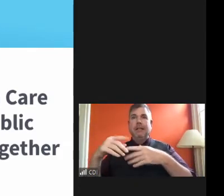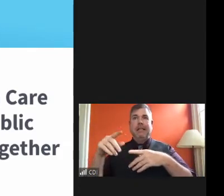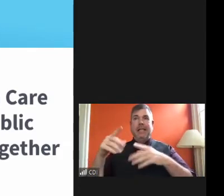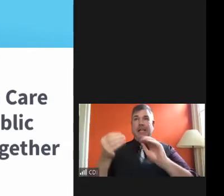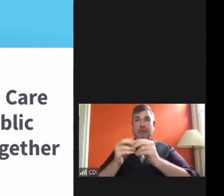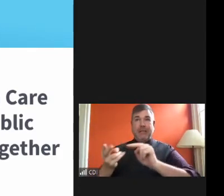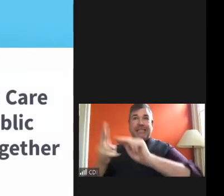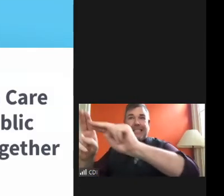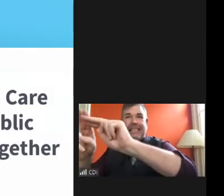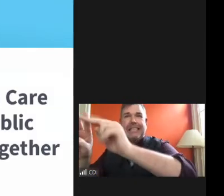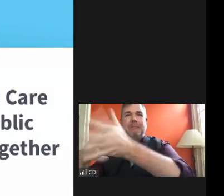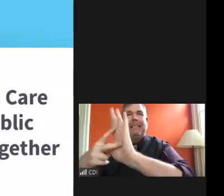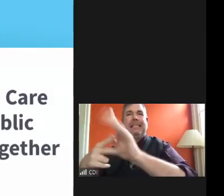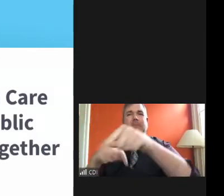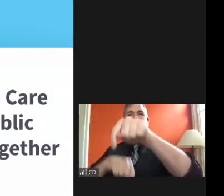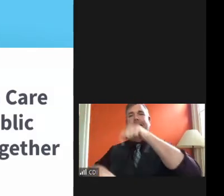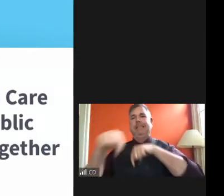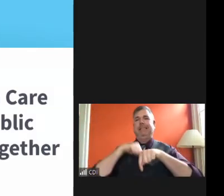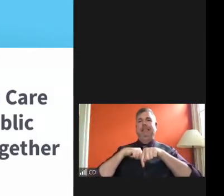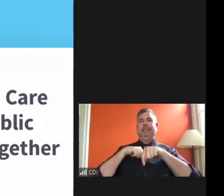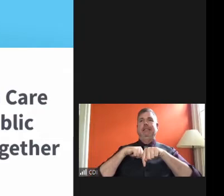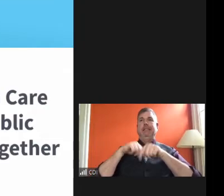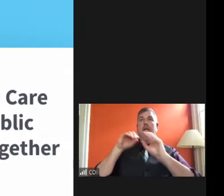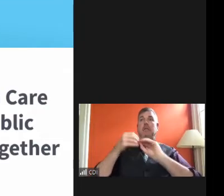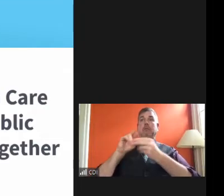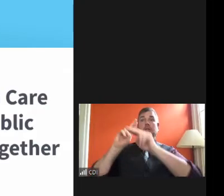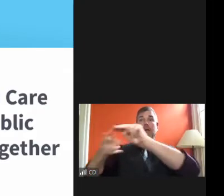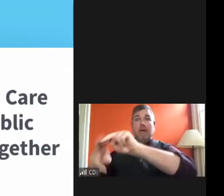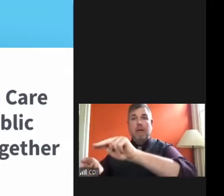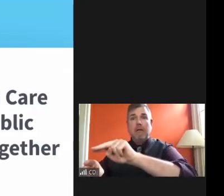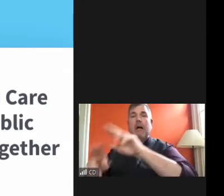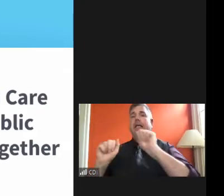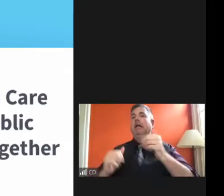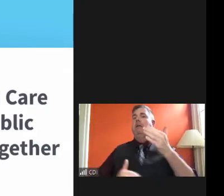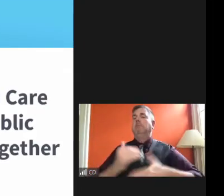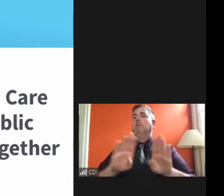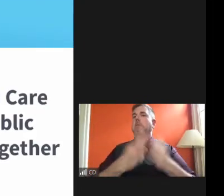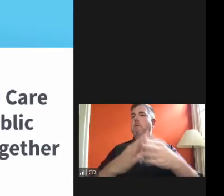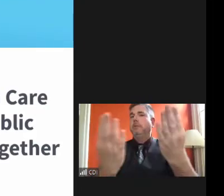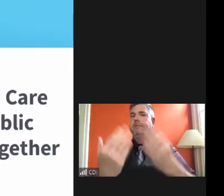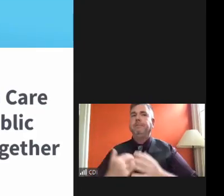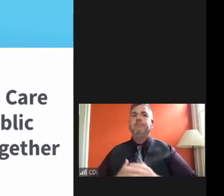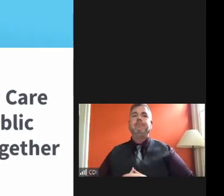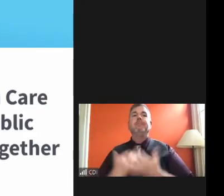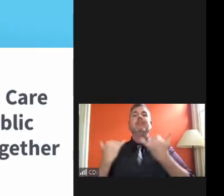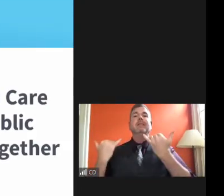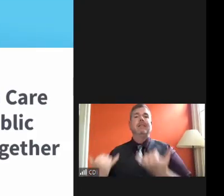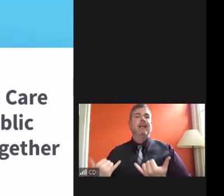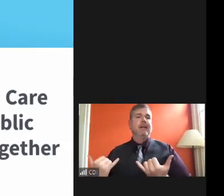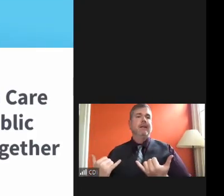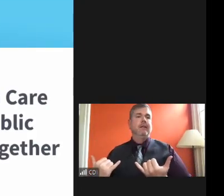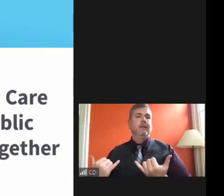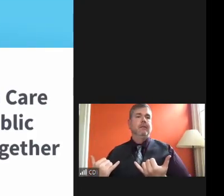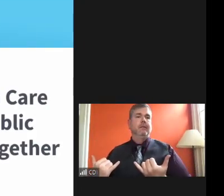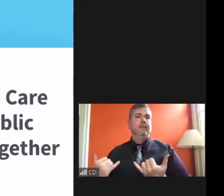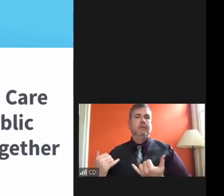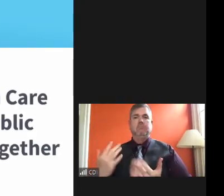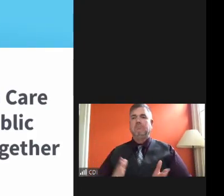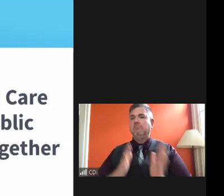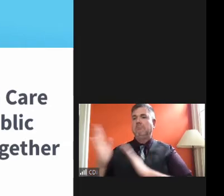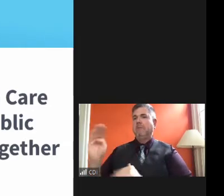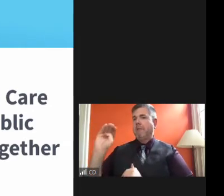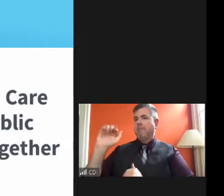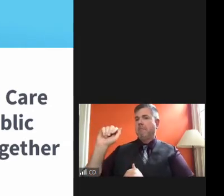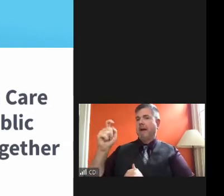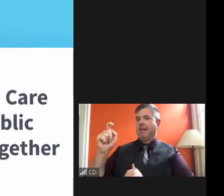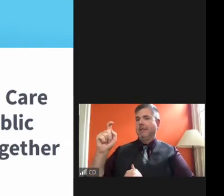in more detail the Marin Recovers initiative. Thank you. Thanks, Matt. I can advance your slides, Max.